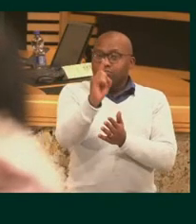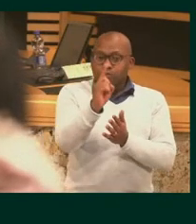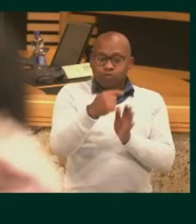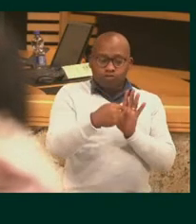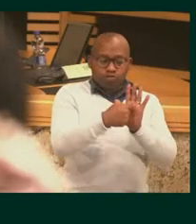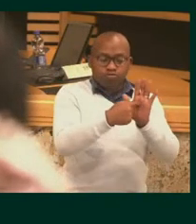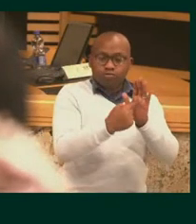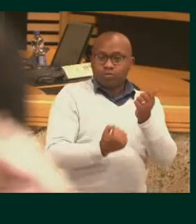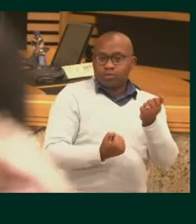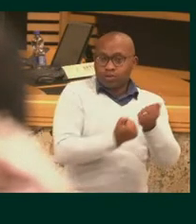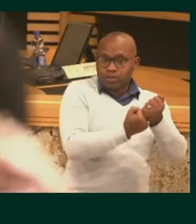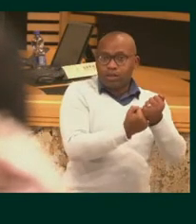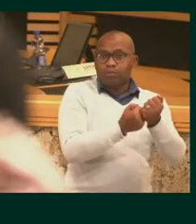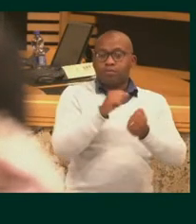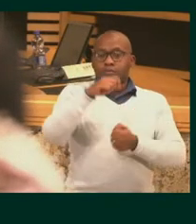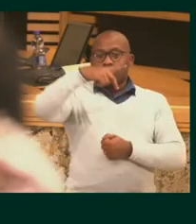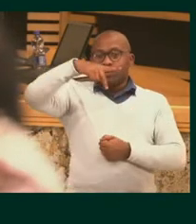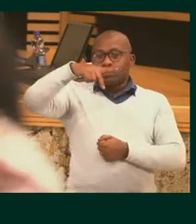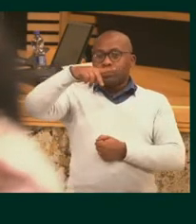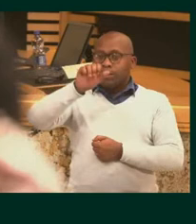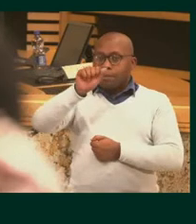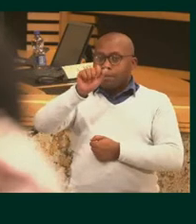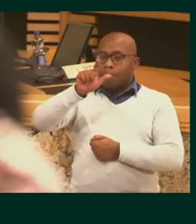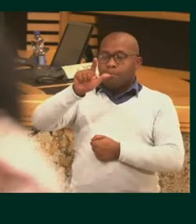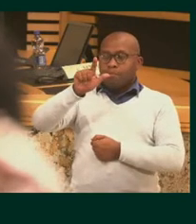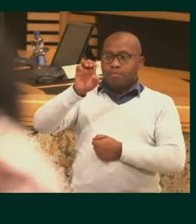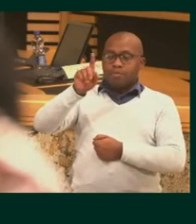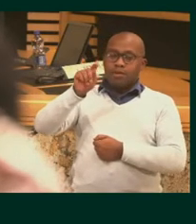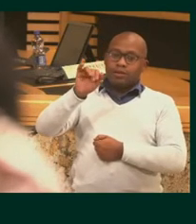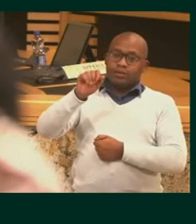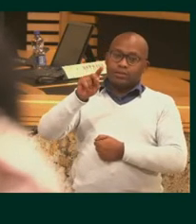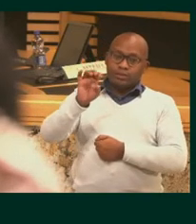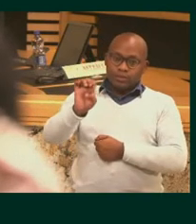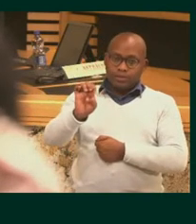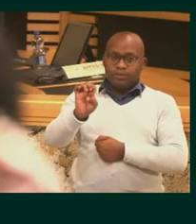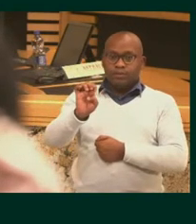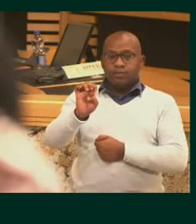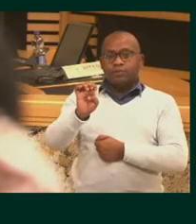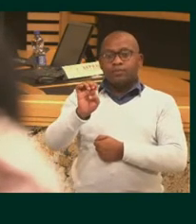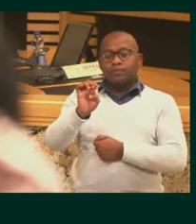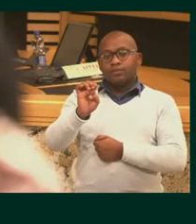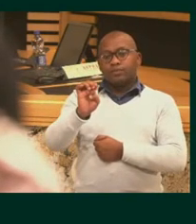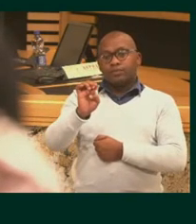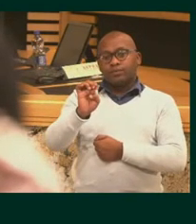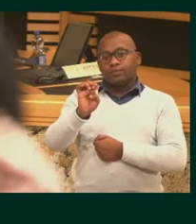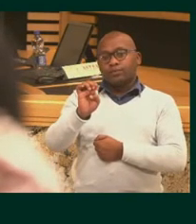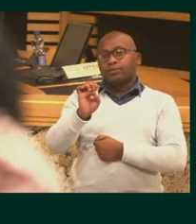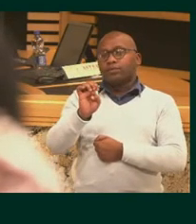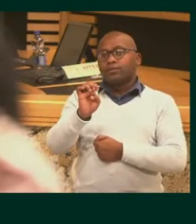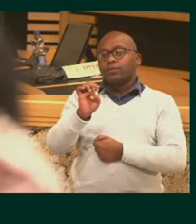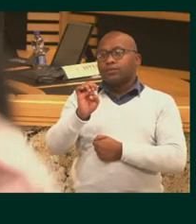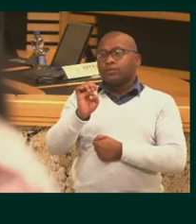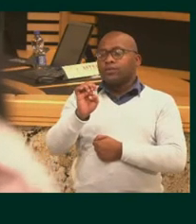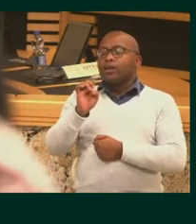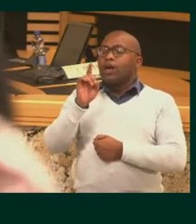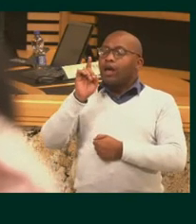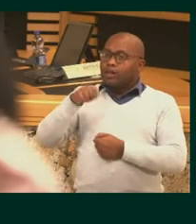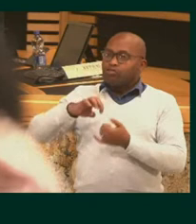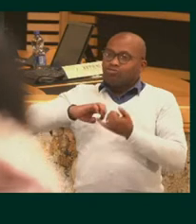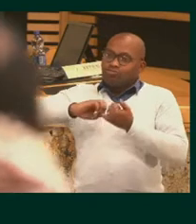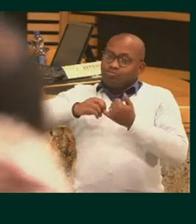Palestinian people affected by the recent violence and to assist the Reconstruction of essential infrastructure in